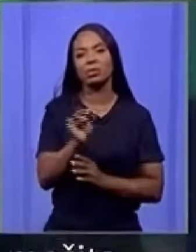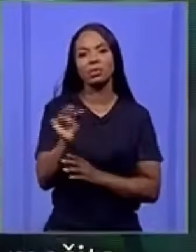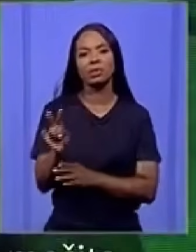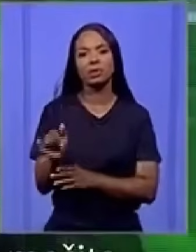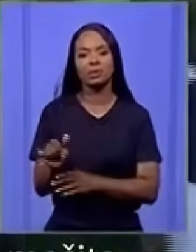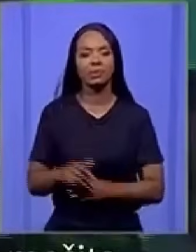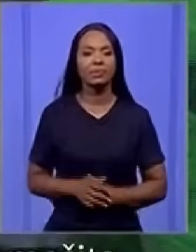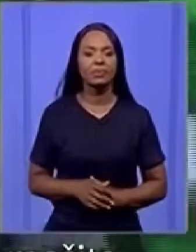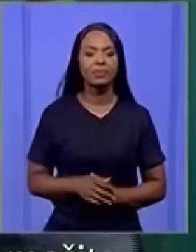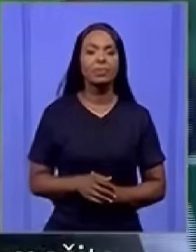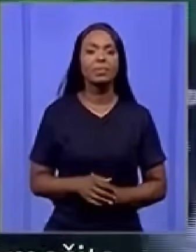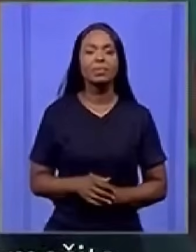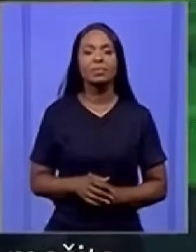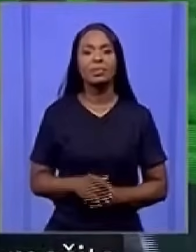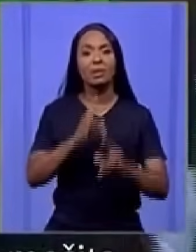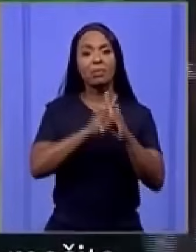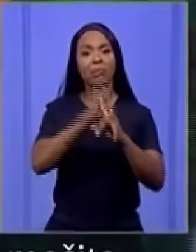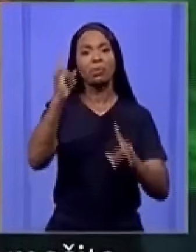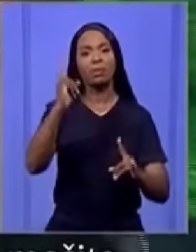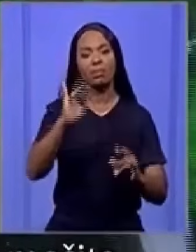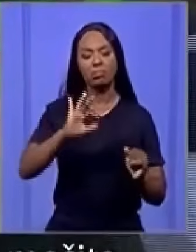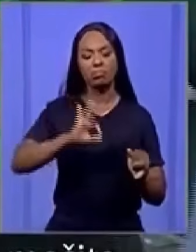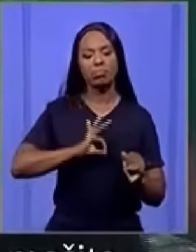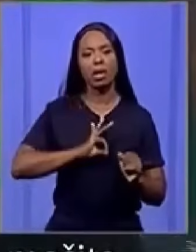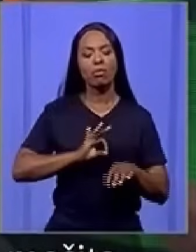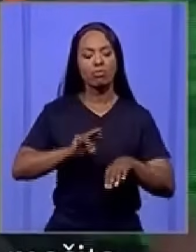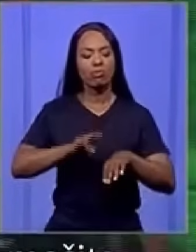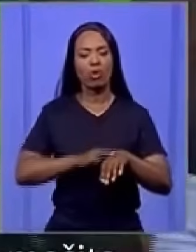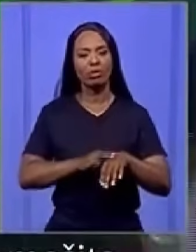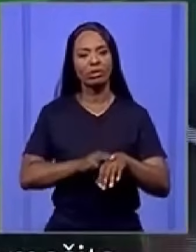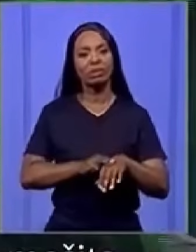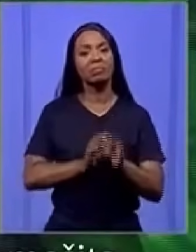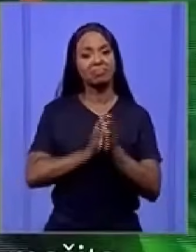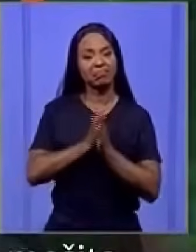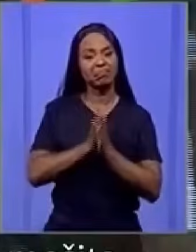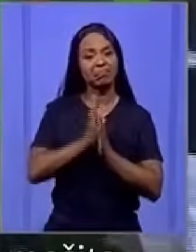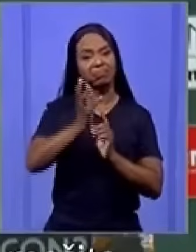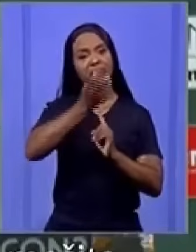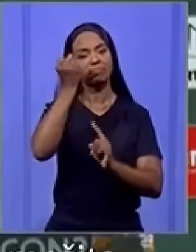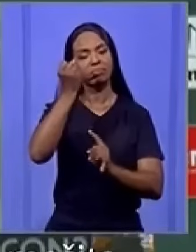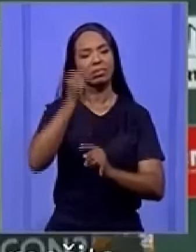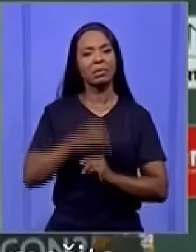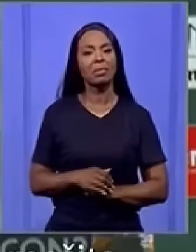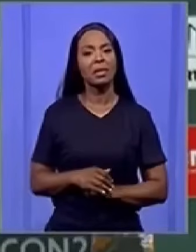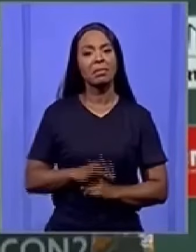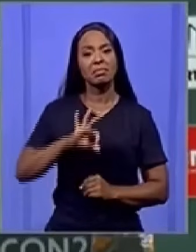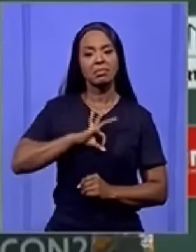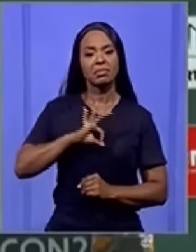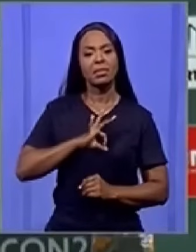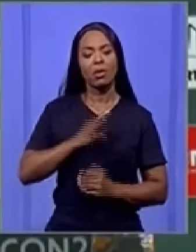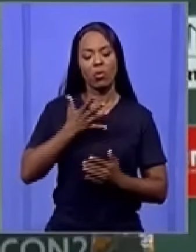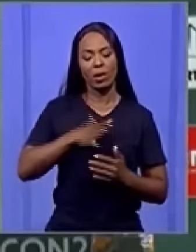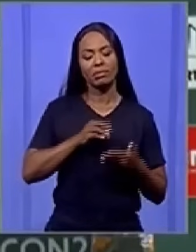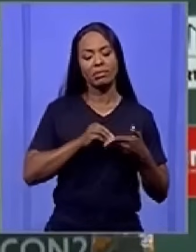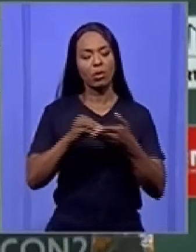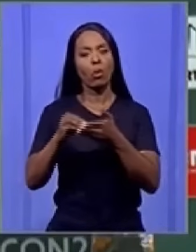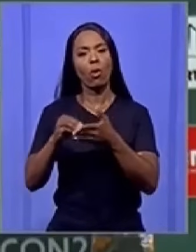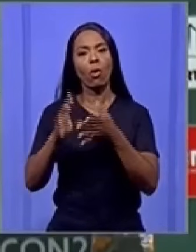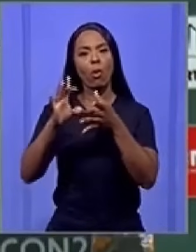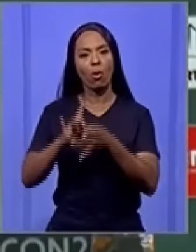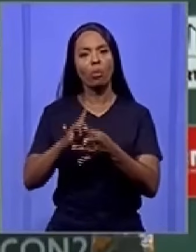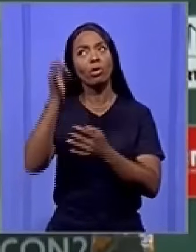baraloki ke go fenya medal wa bronze. Yes, we wanted to take it home. Yes, it was a dream for us, and